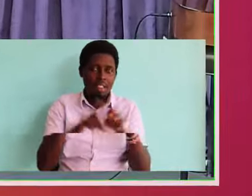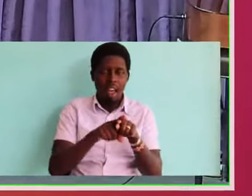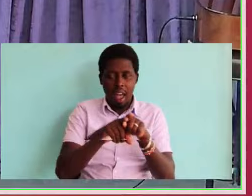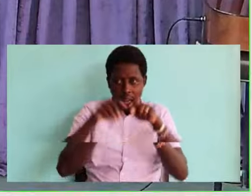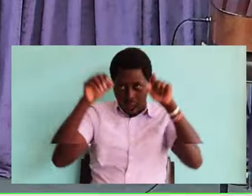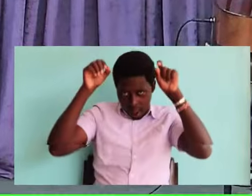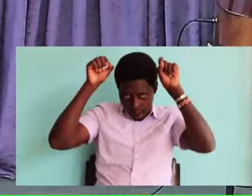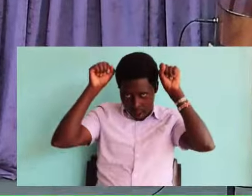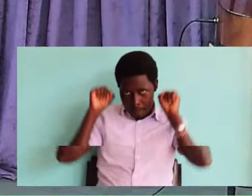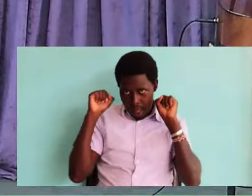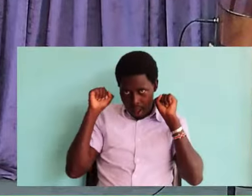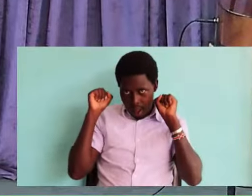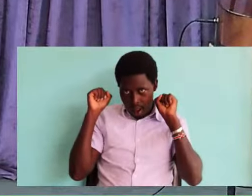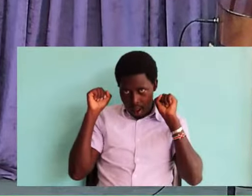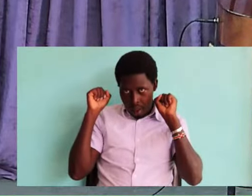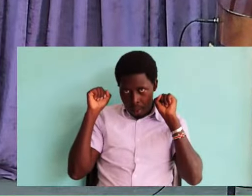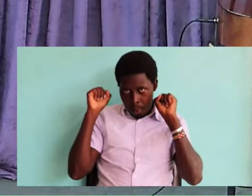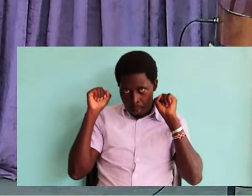Abel.